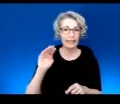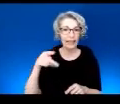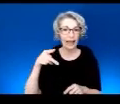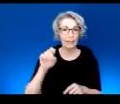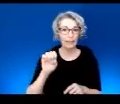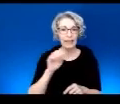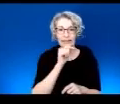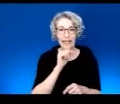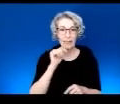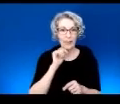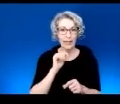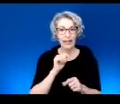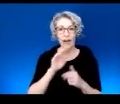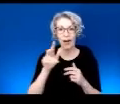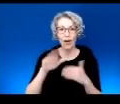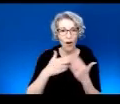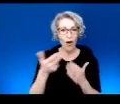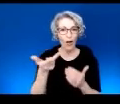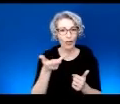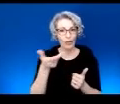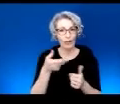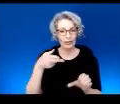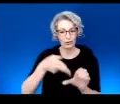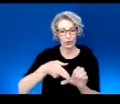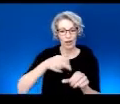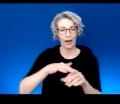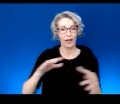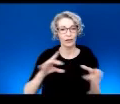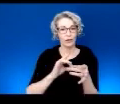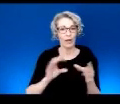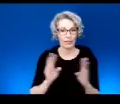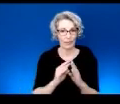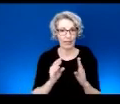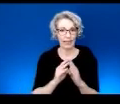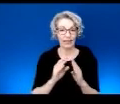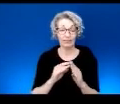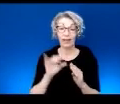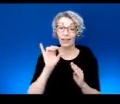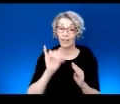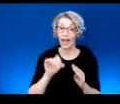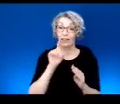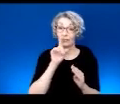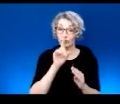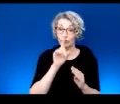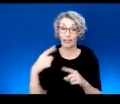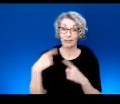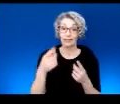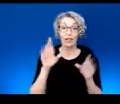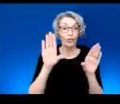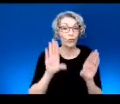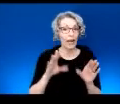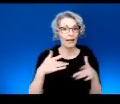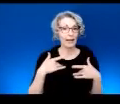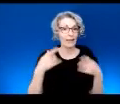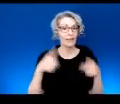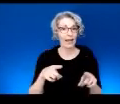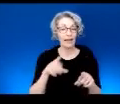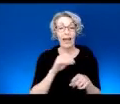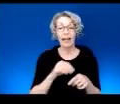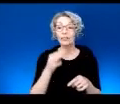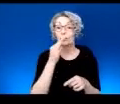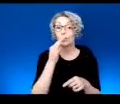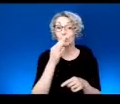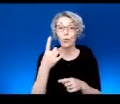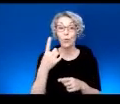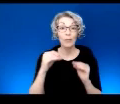in on these joint meetings. So it has been a great event, and we have another one coming up